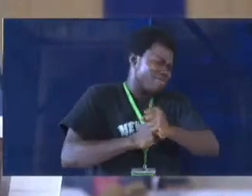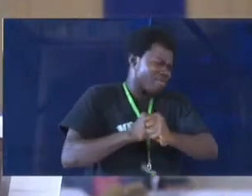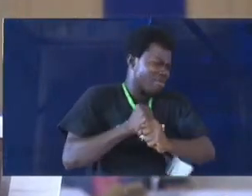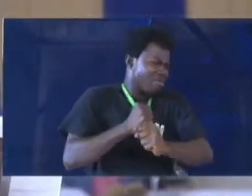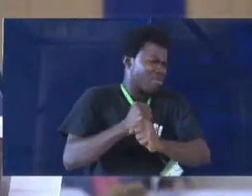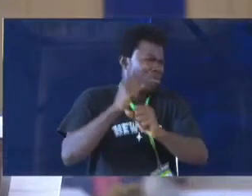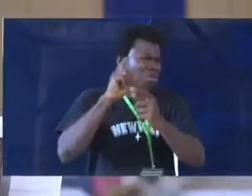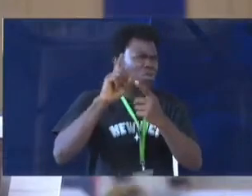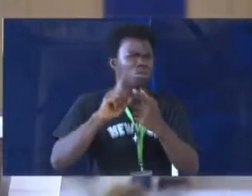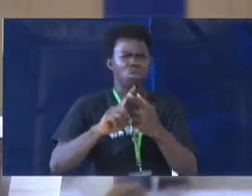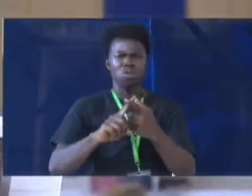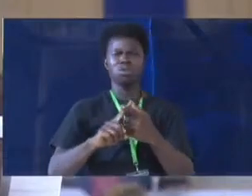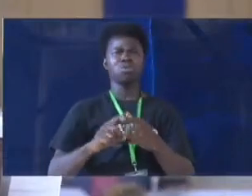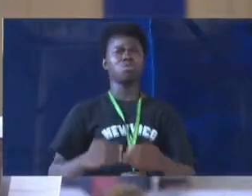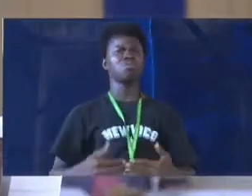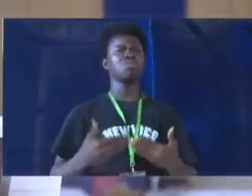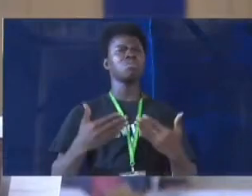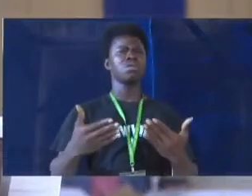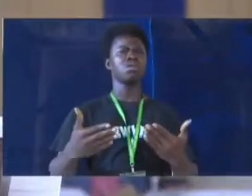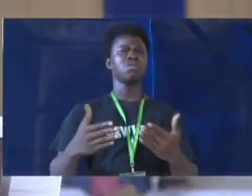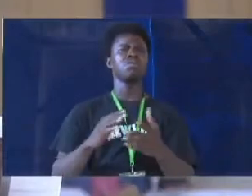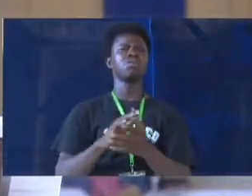to say the least.